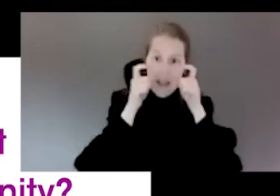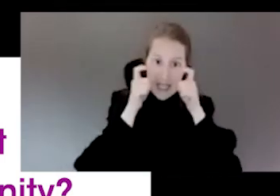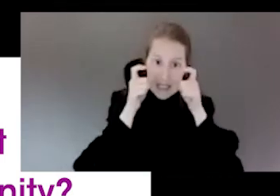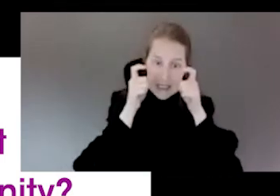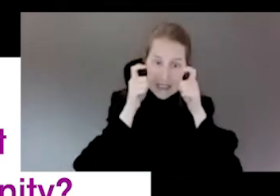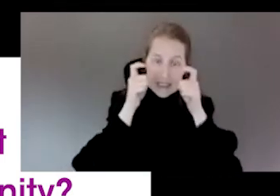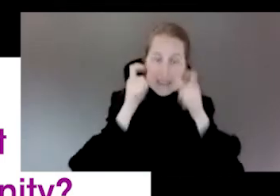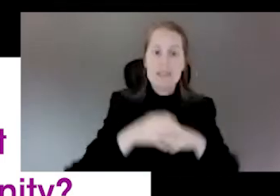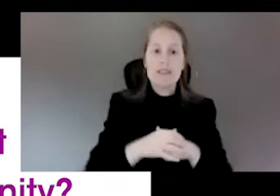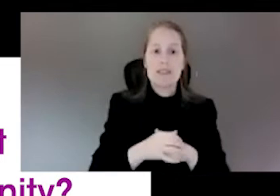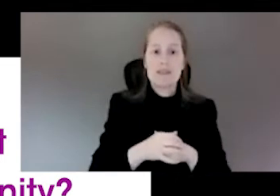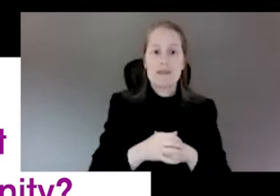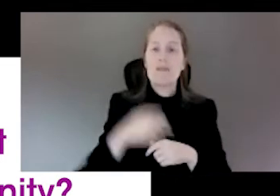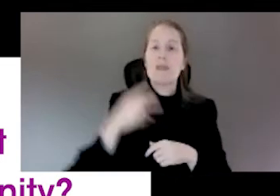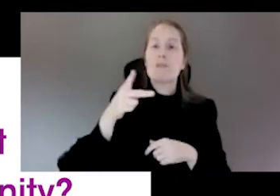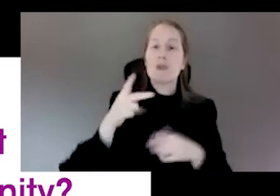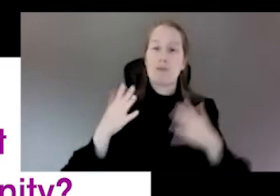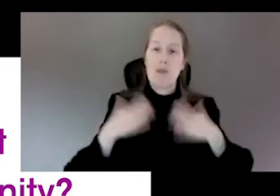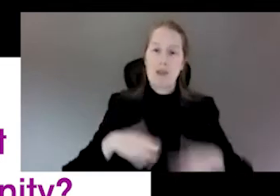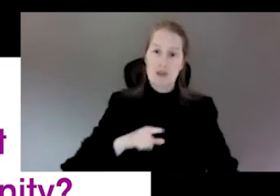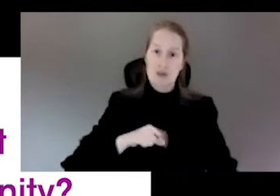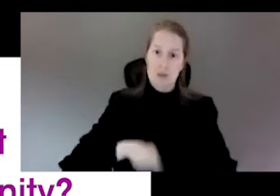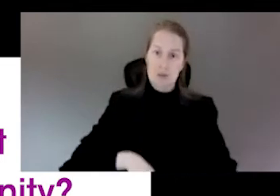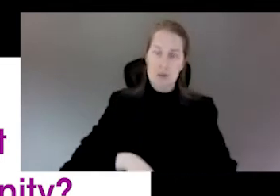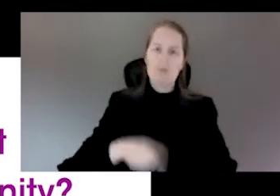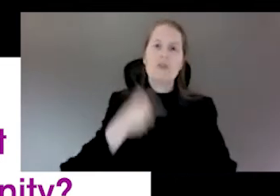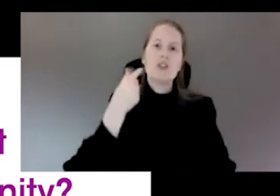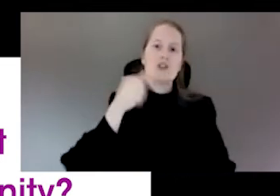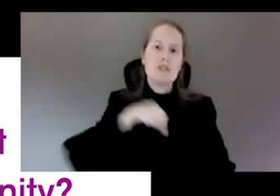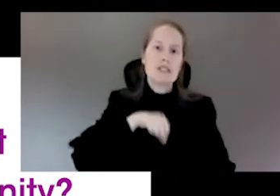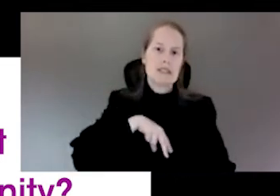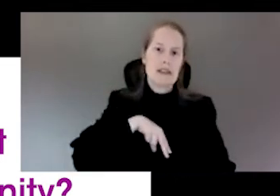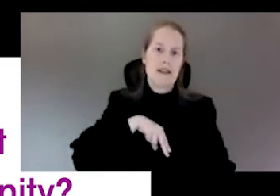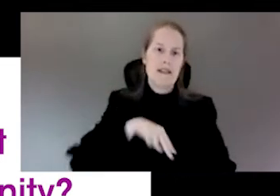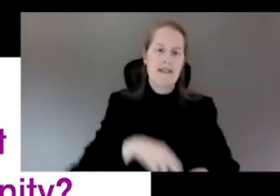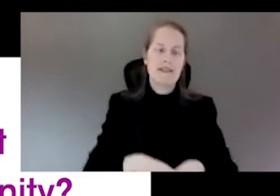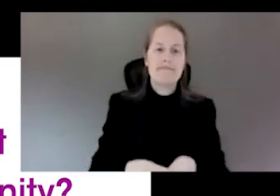a purple shirt, and green tie.